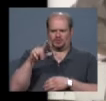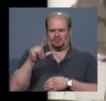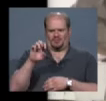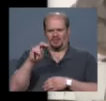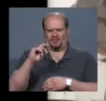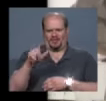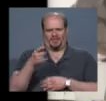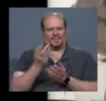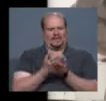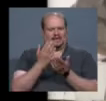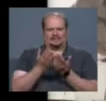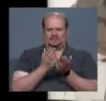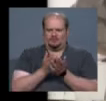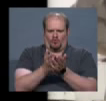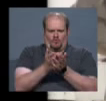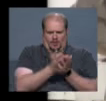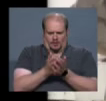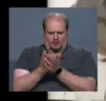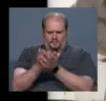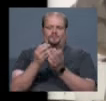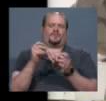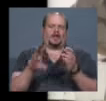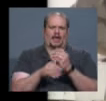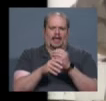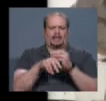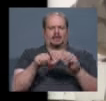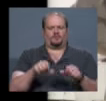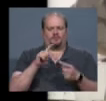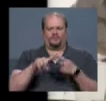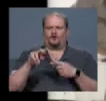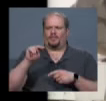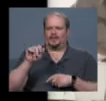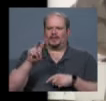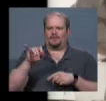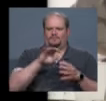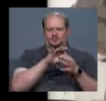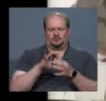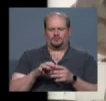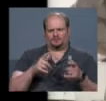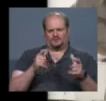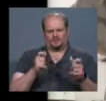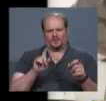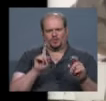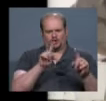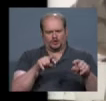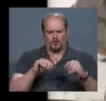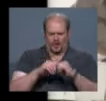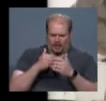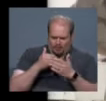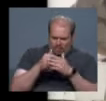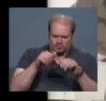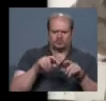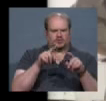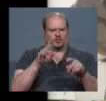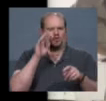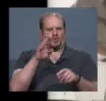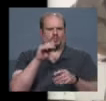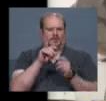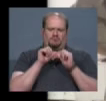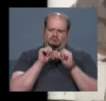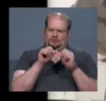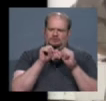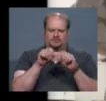very maneuverable. It's going to add a lot of capability to the Navy in terms of speed, where we can go, how close we can go, and then it's going to be a